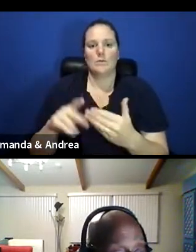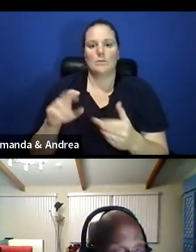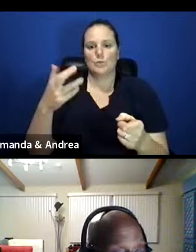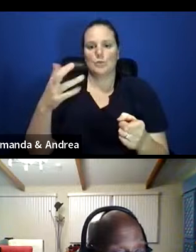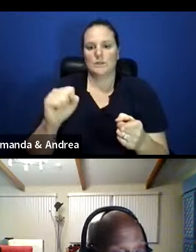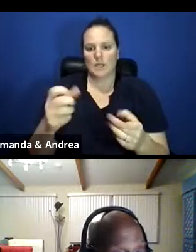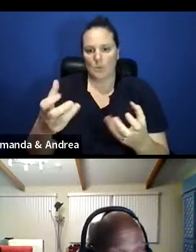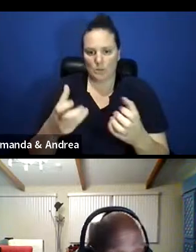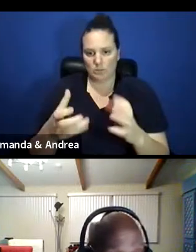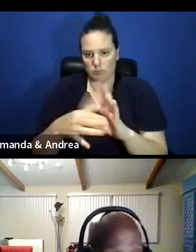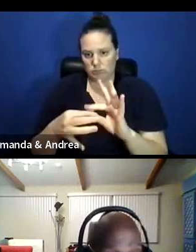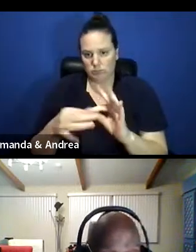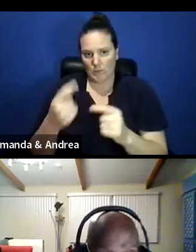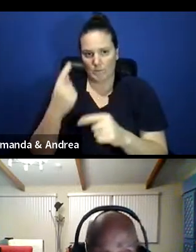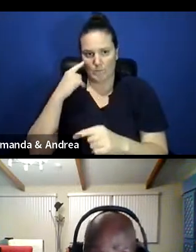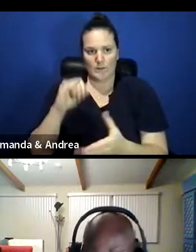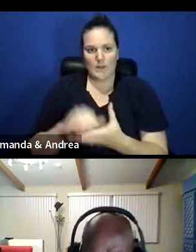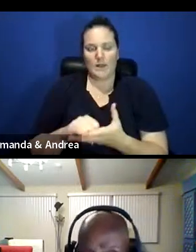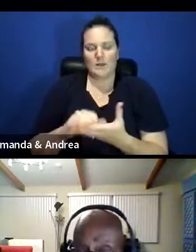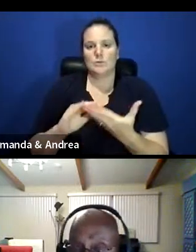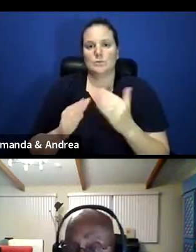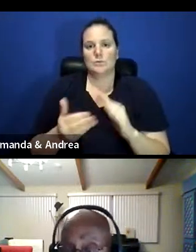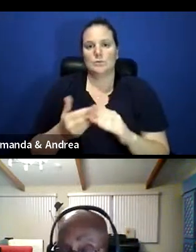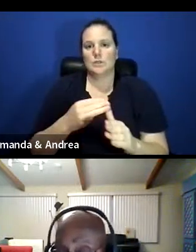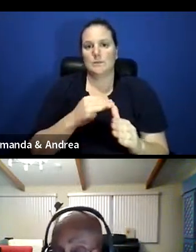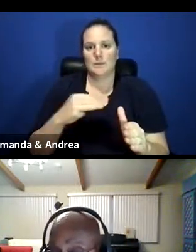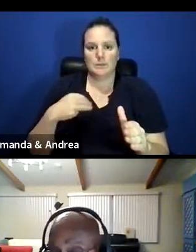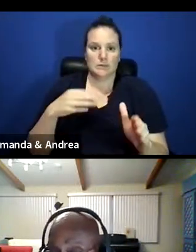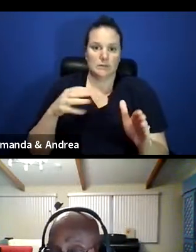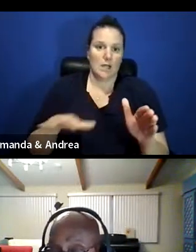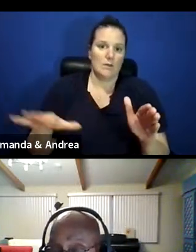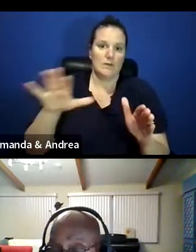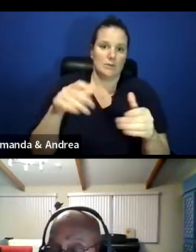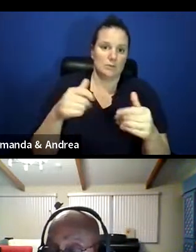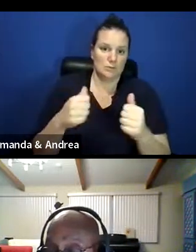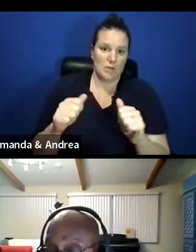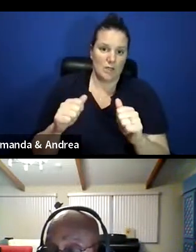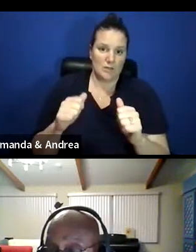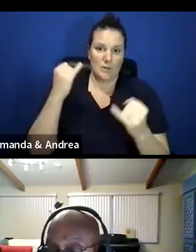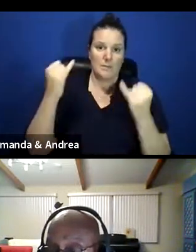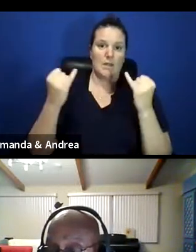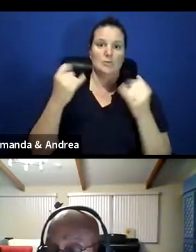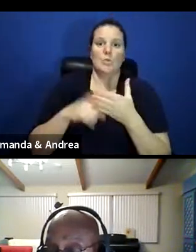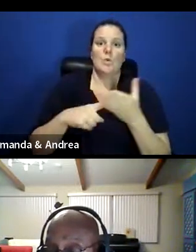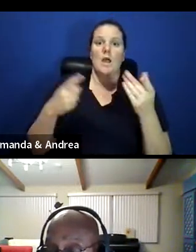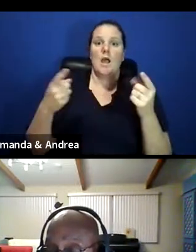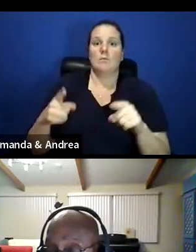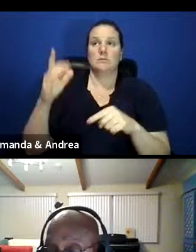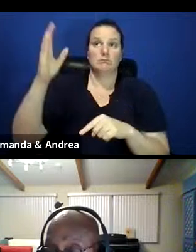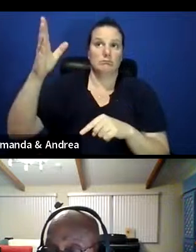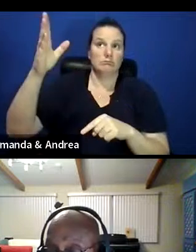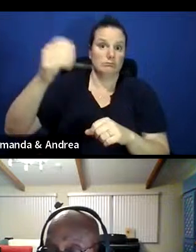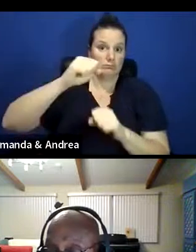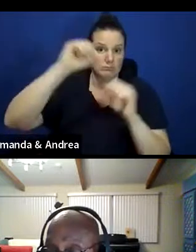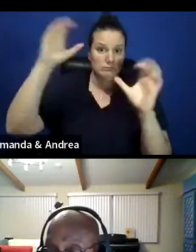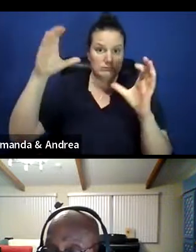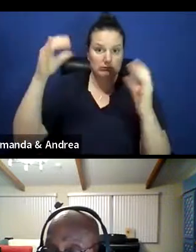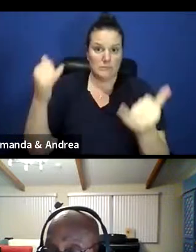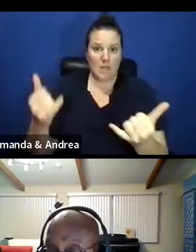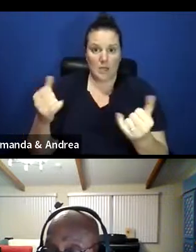this. For people and community members out there who might be trying to imagine what's ahead right now, could you